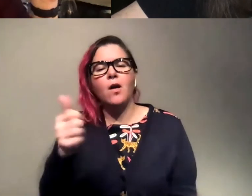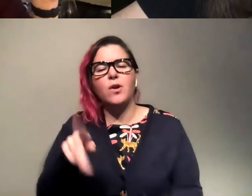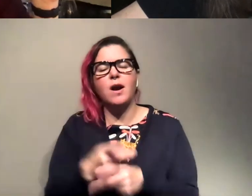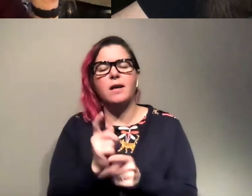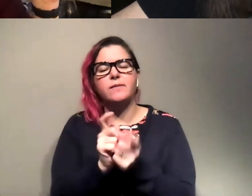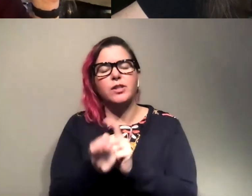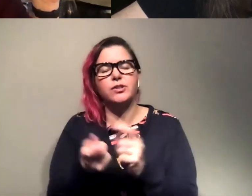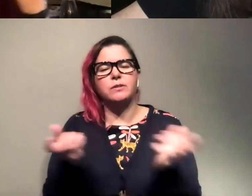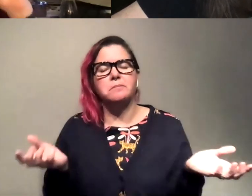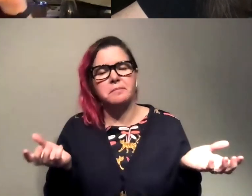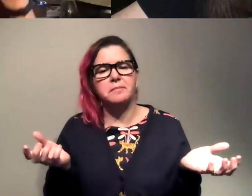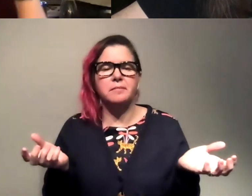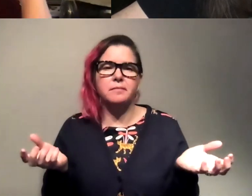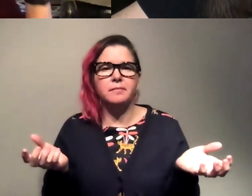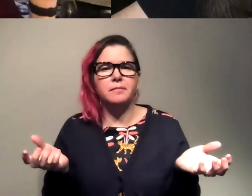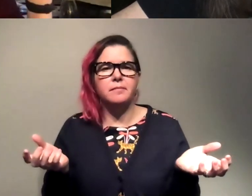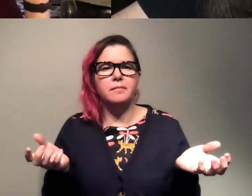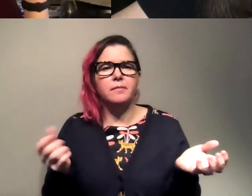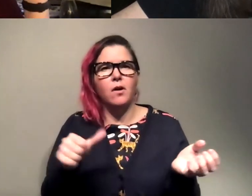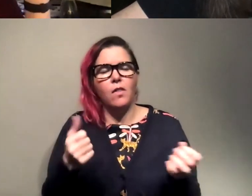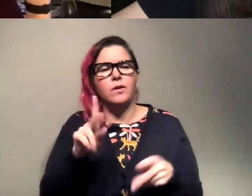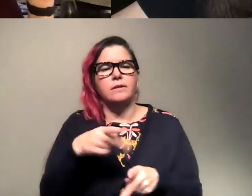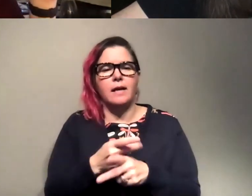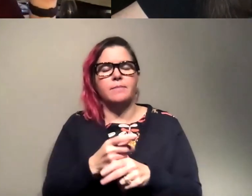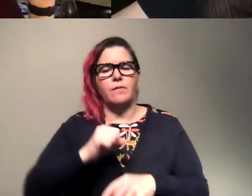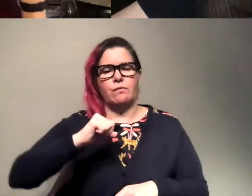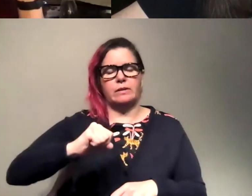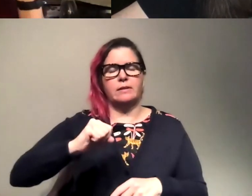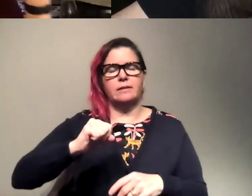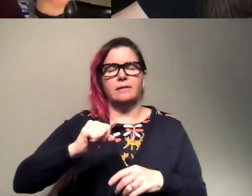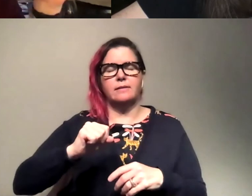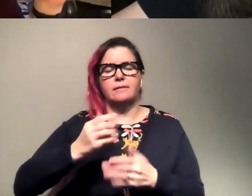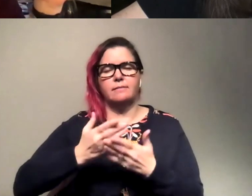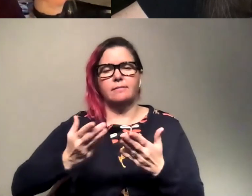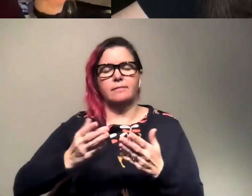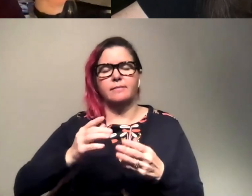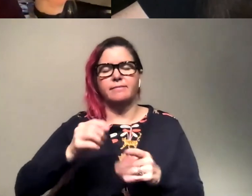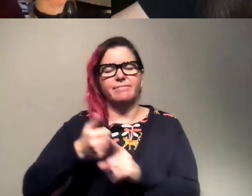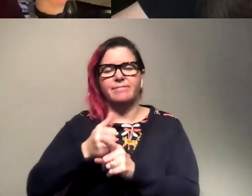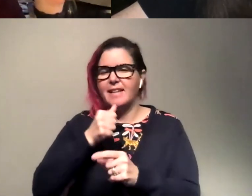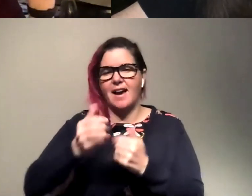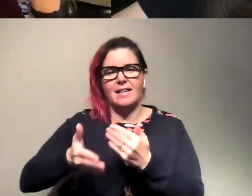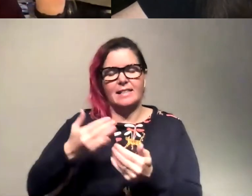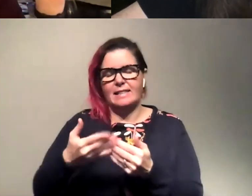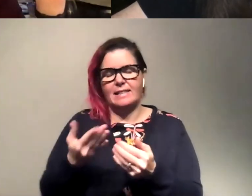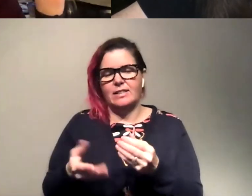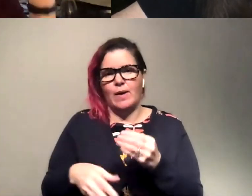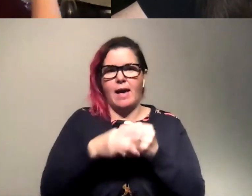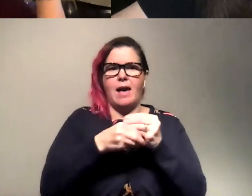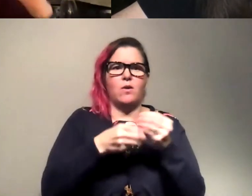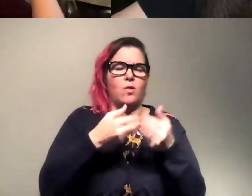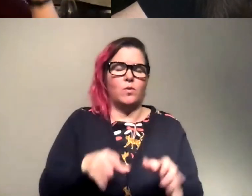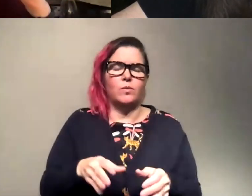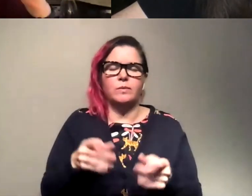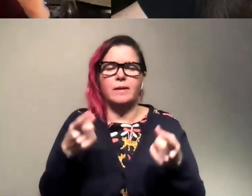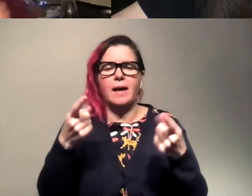it's not, there are other types of resistance mechanisms that aren't that easy to gain or lose. What happens instead is